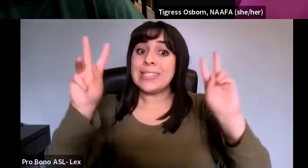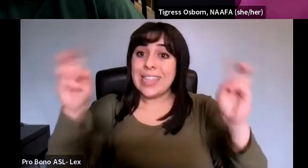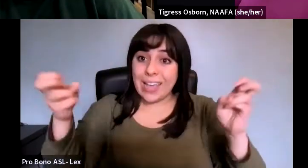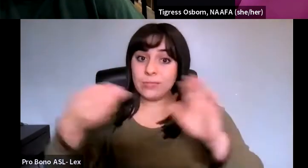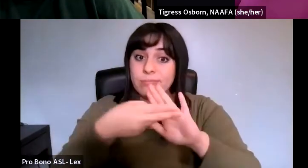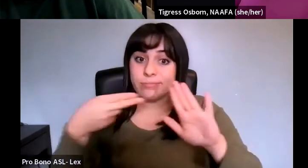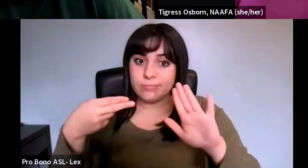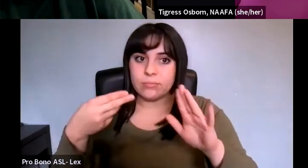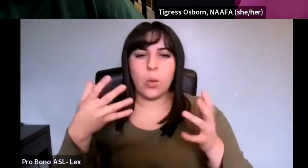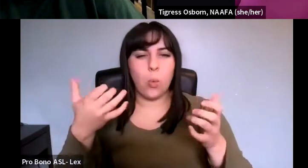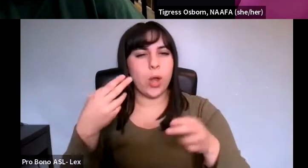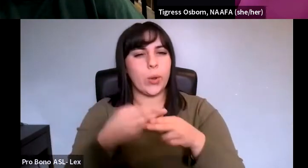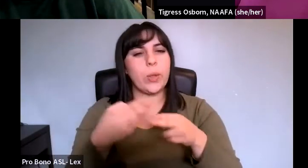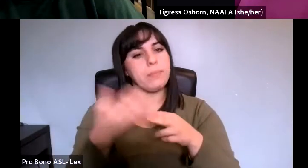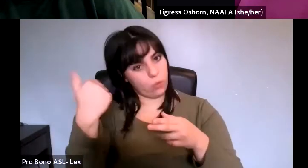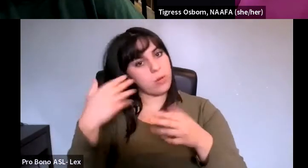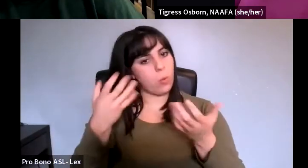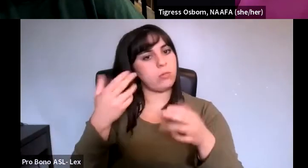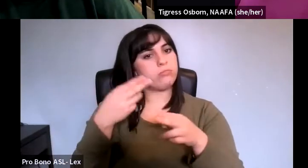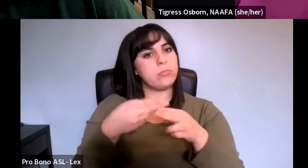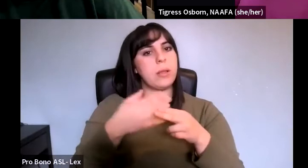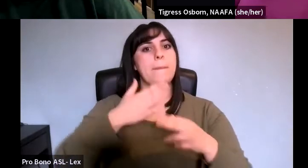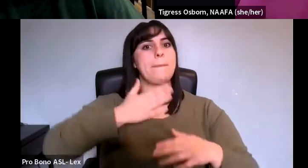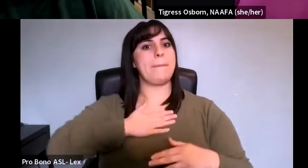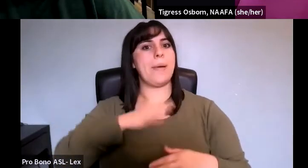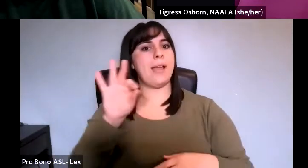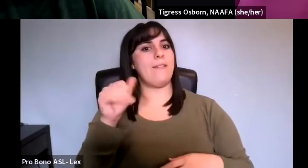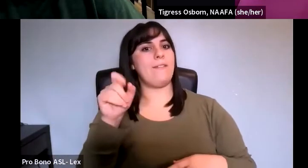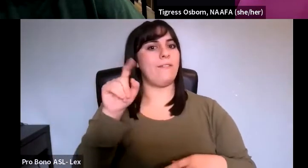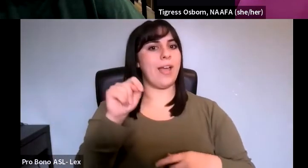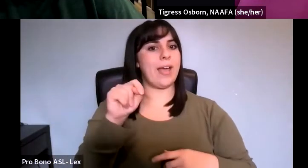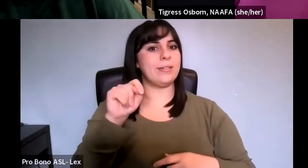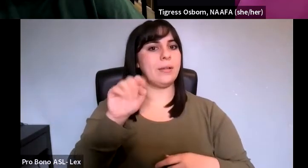something like my Fat Manifesto, or